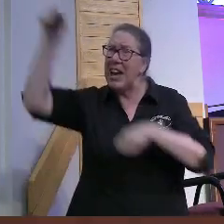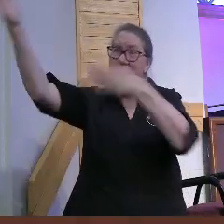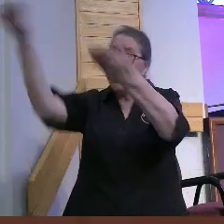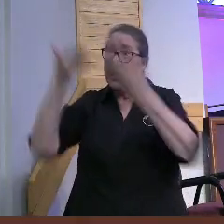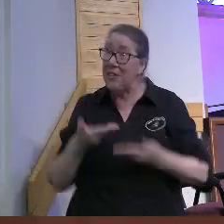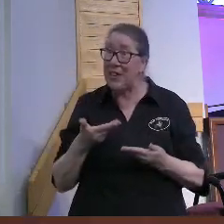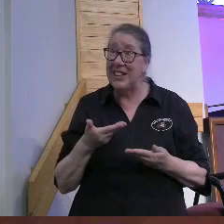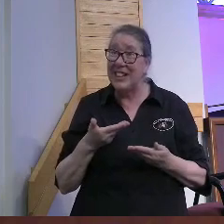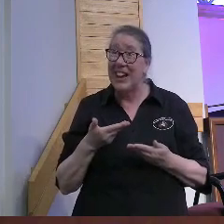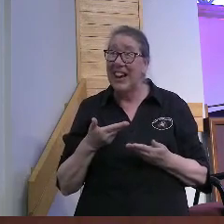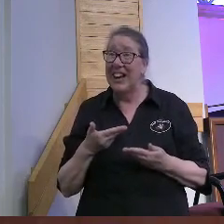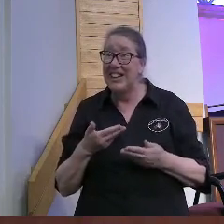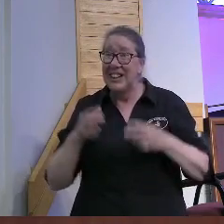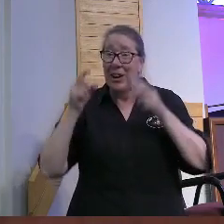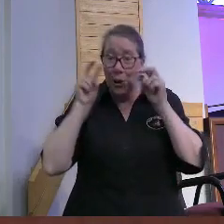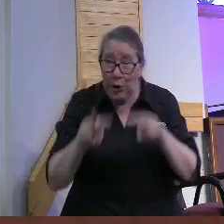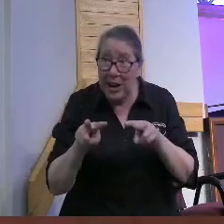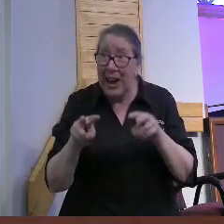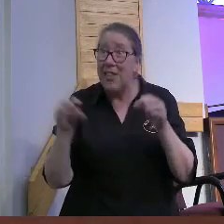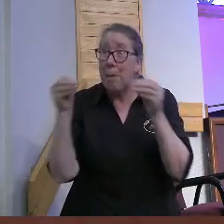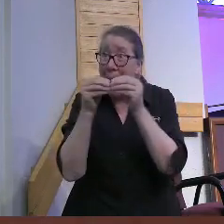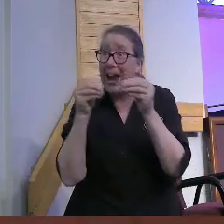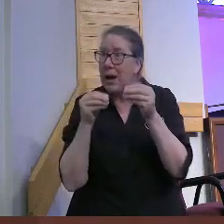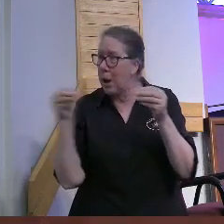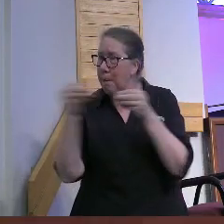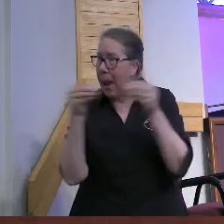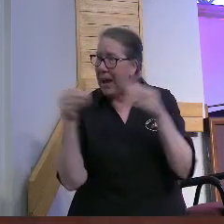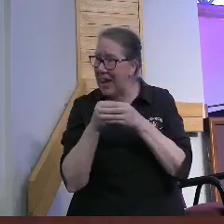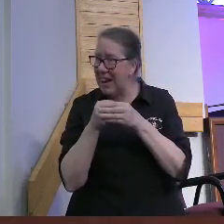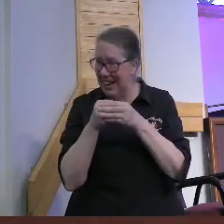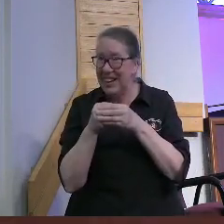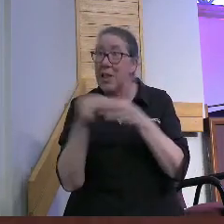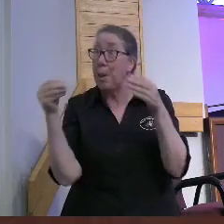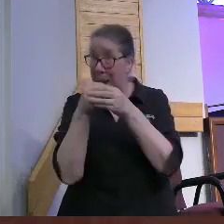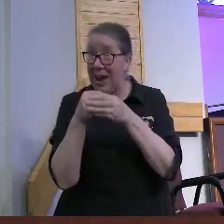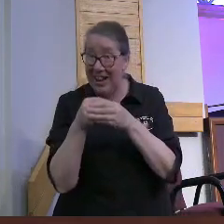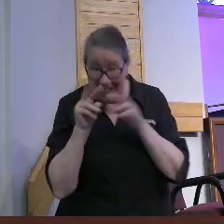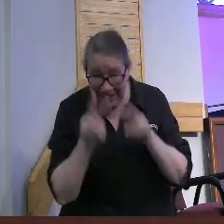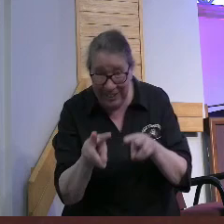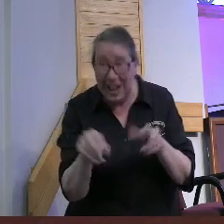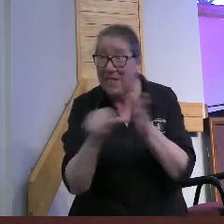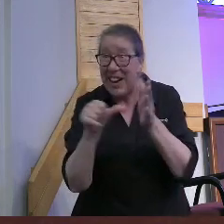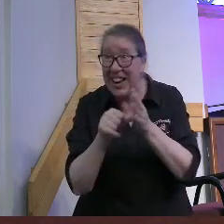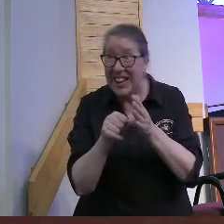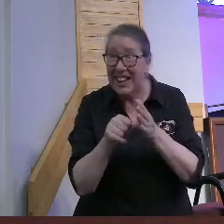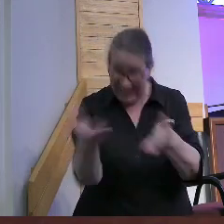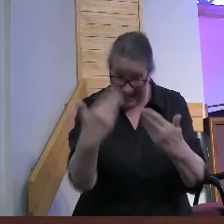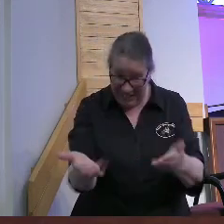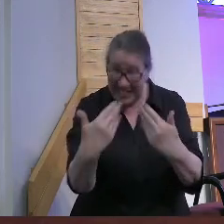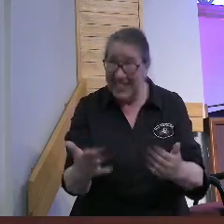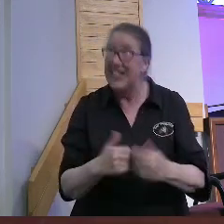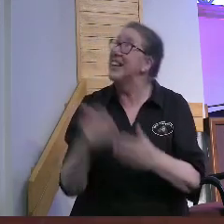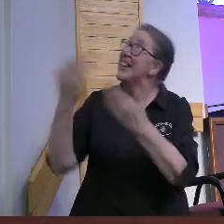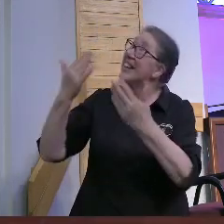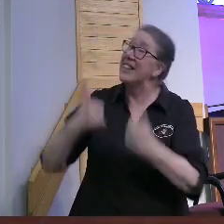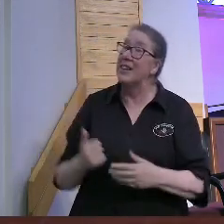coming in. No, trusting God says, I'm going to go to work. Like the bird goes to work looking